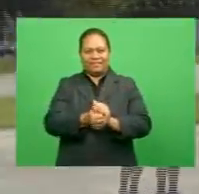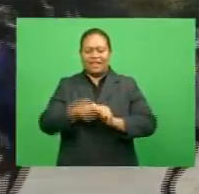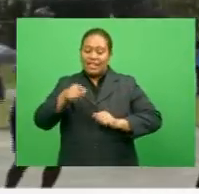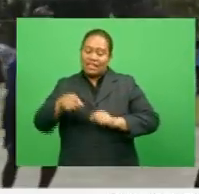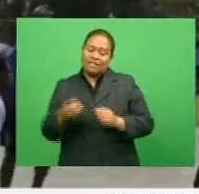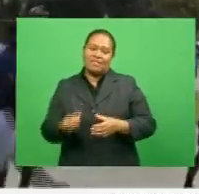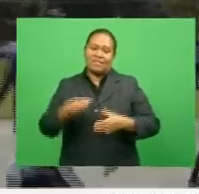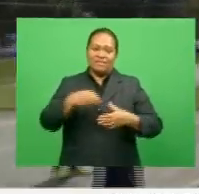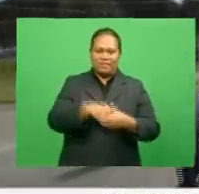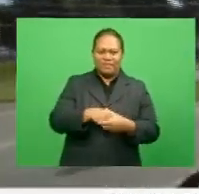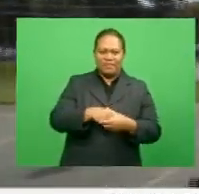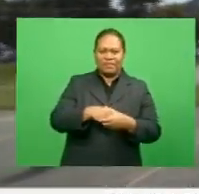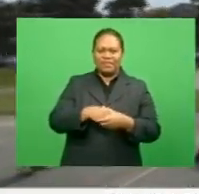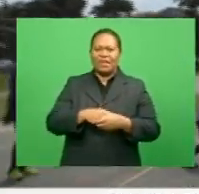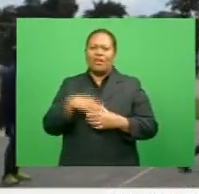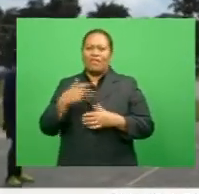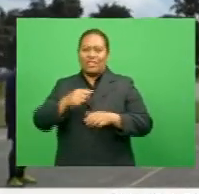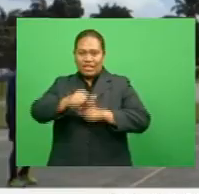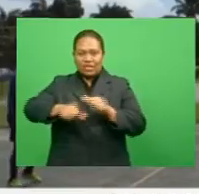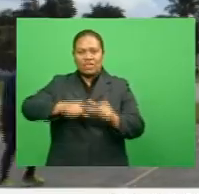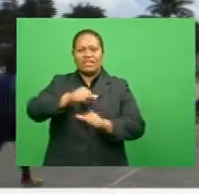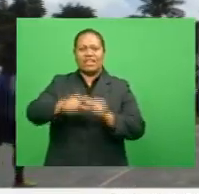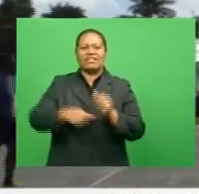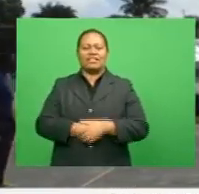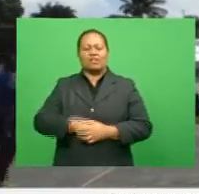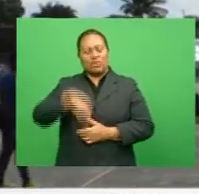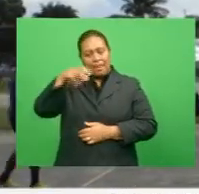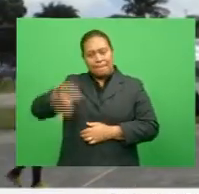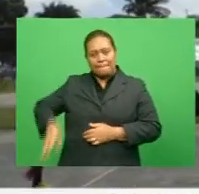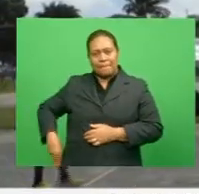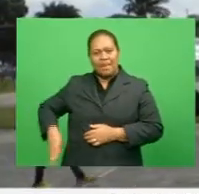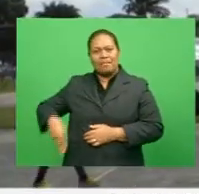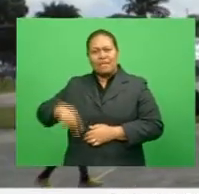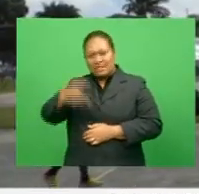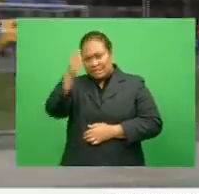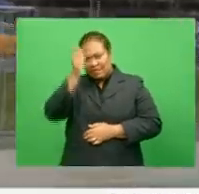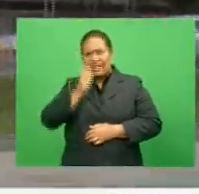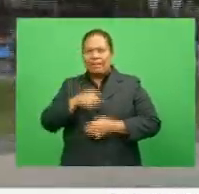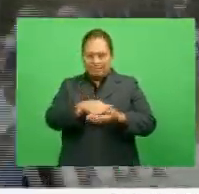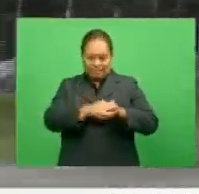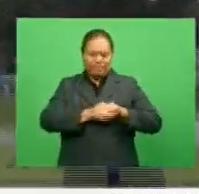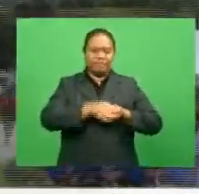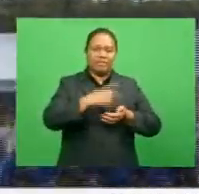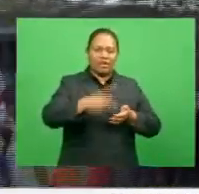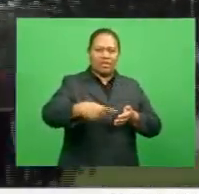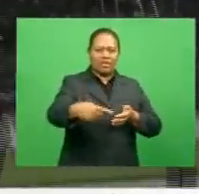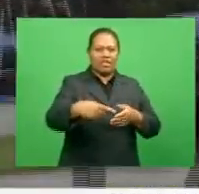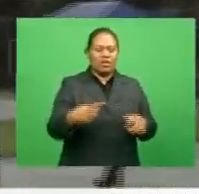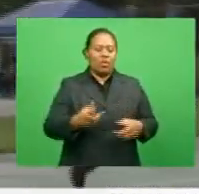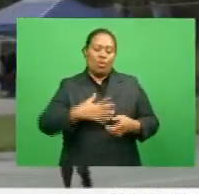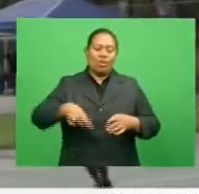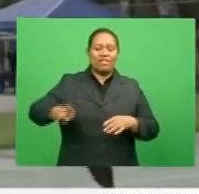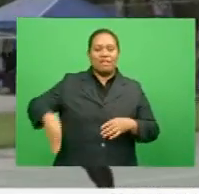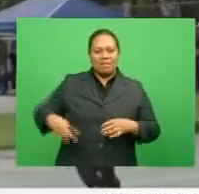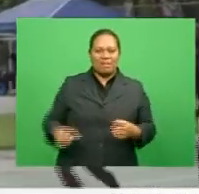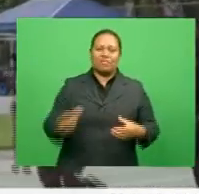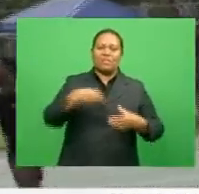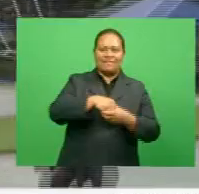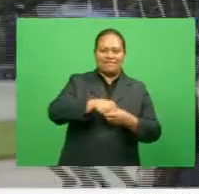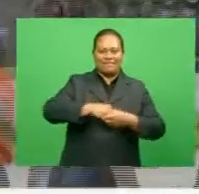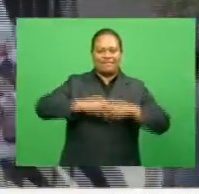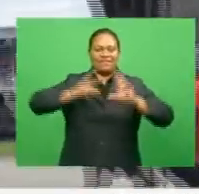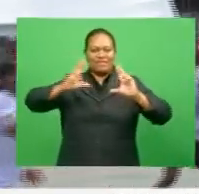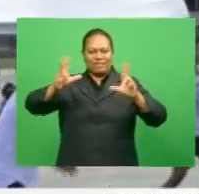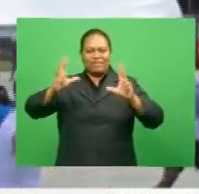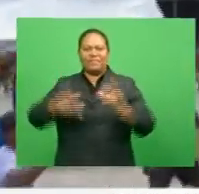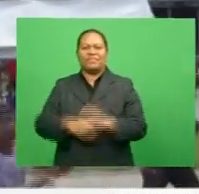part of their initiative to revamp the association, its member clubs, and keep their players and officials engaged in volleyball. Games